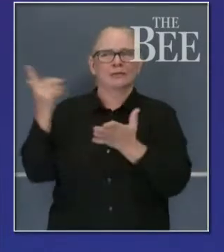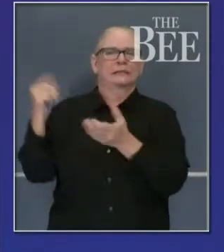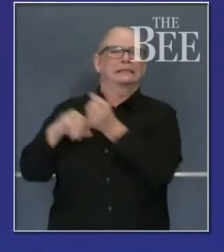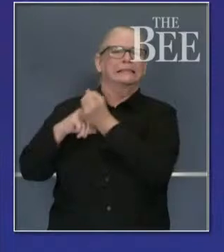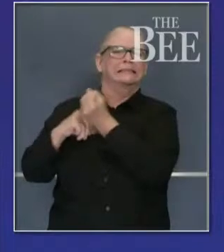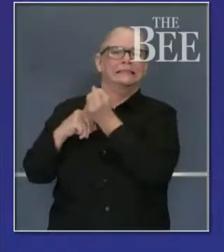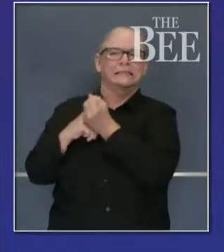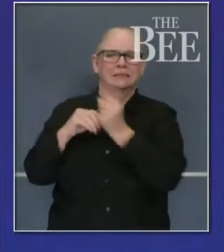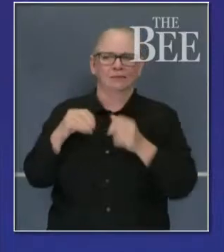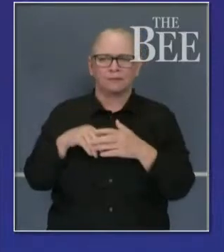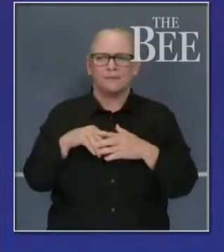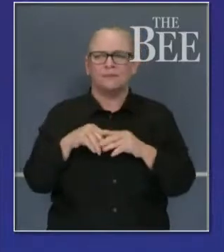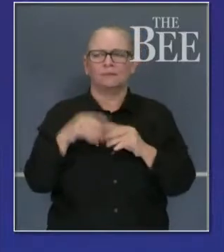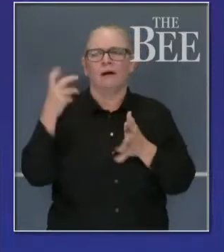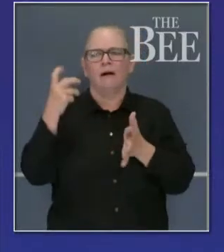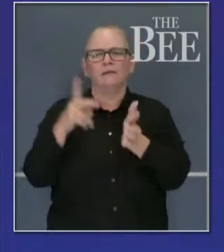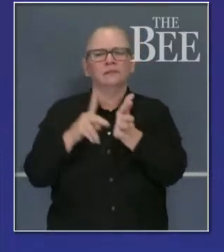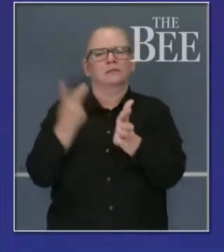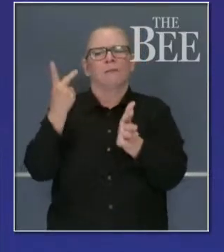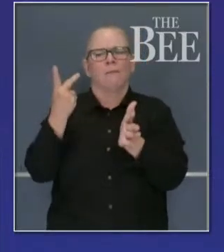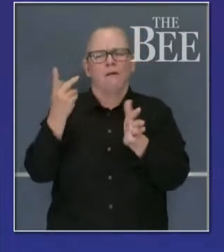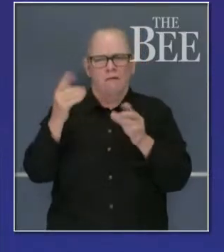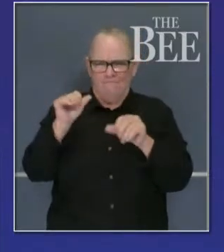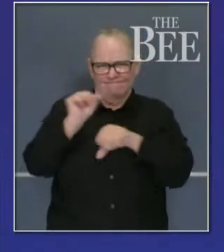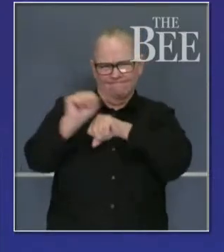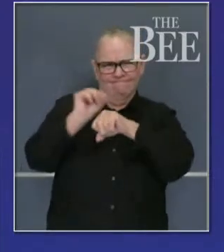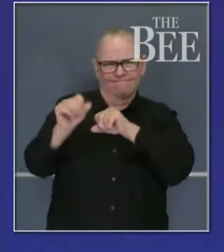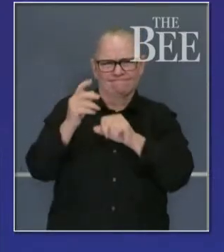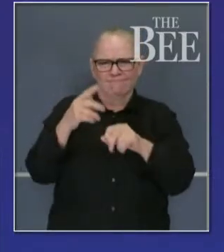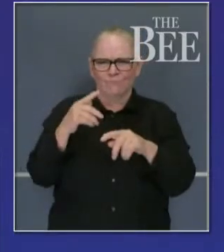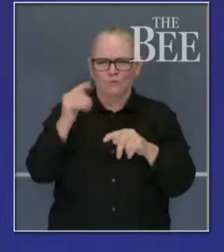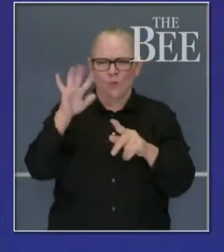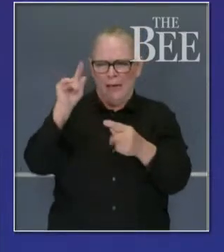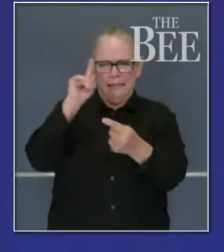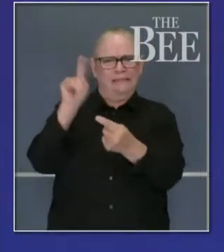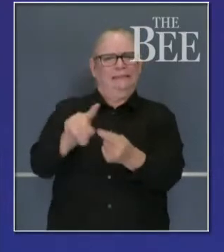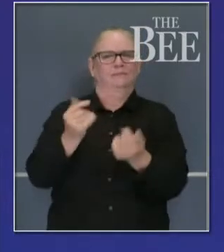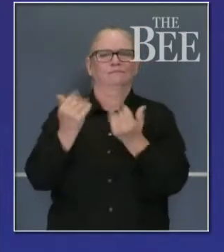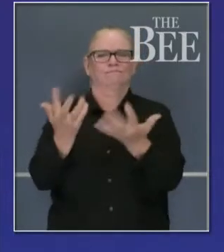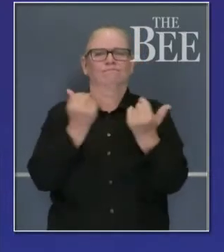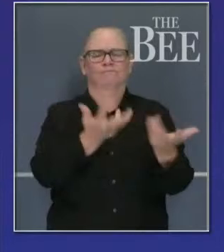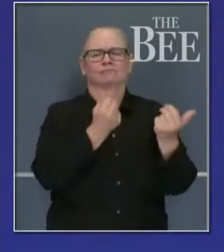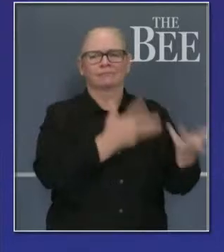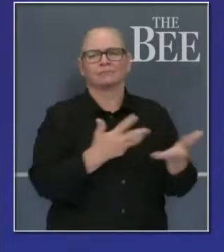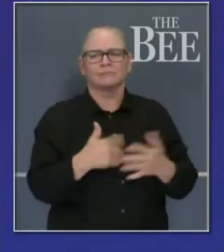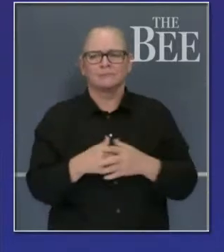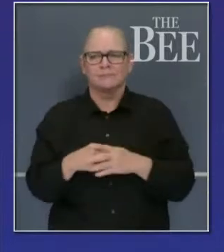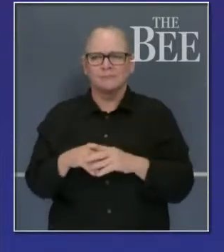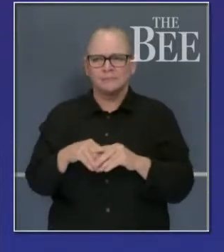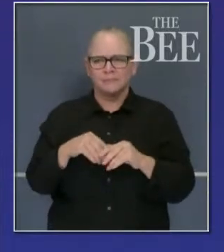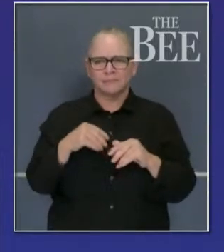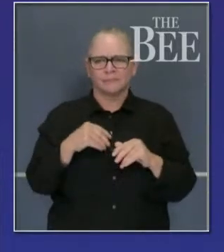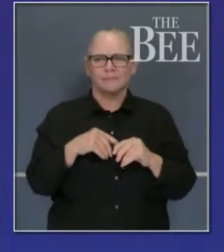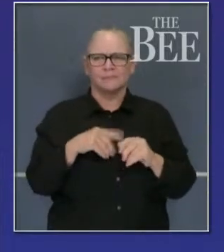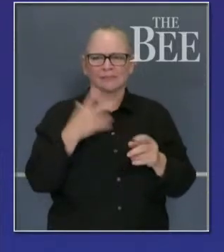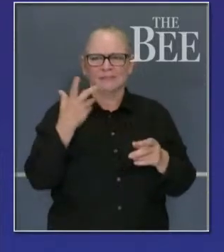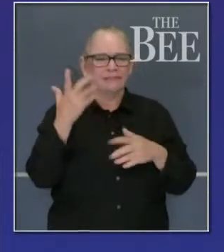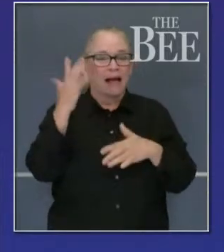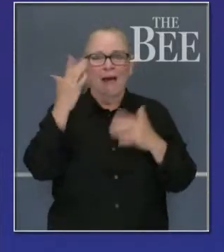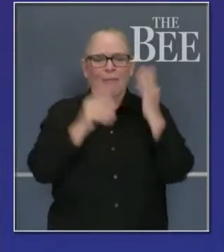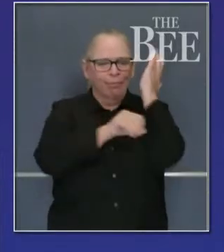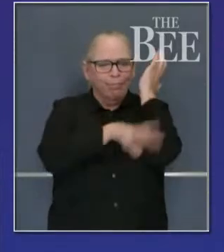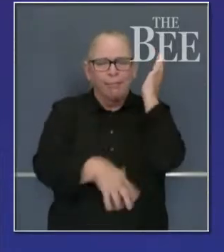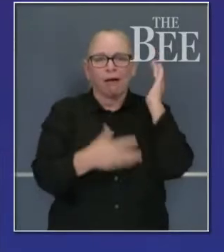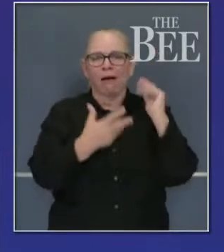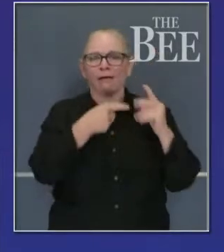an annual basis, where we are doing the kind of prescribed burns, doing the kind of thinning that has